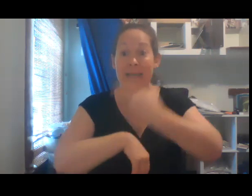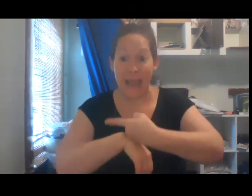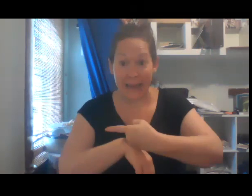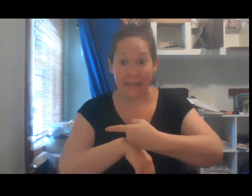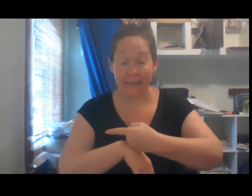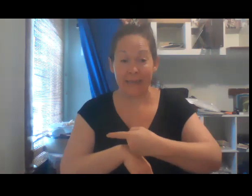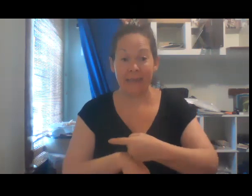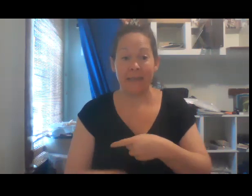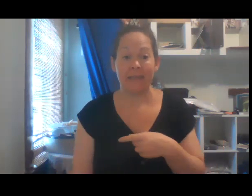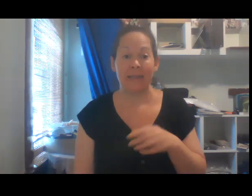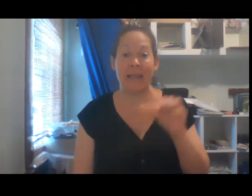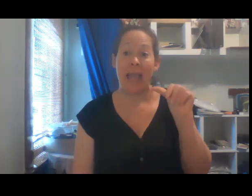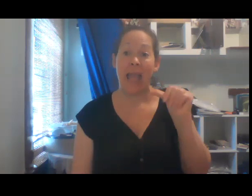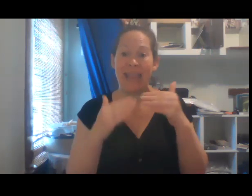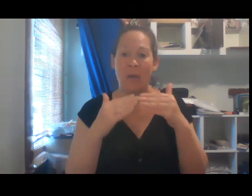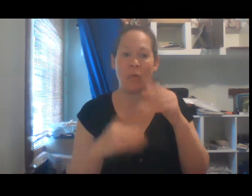is equal to 1/2 A naught.